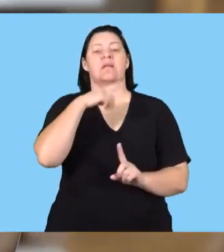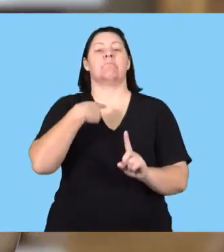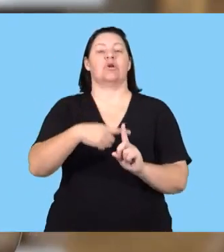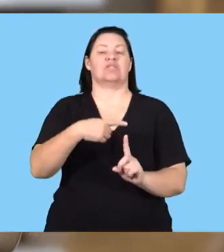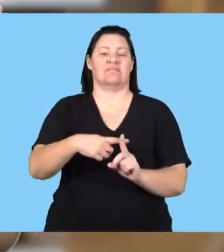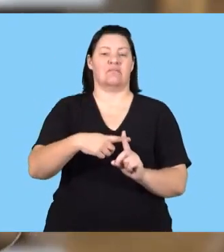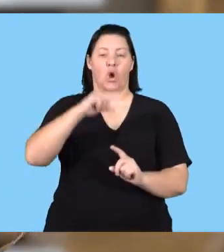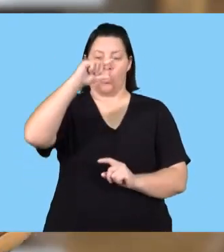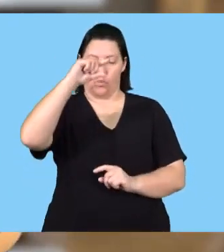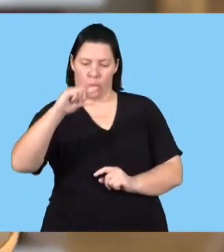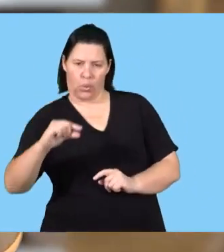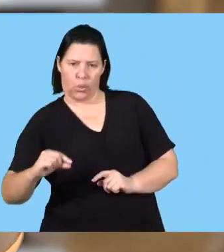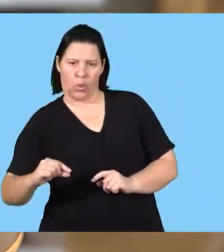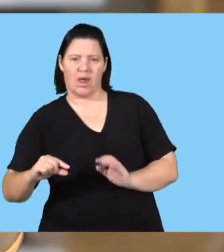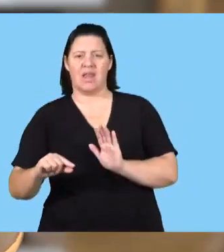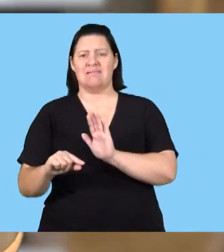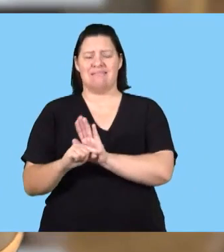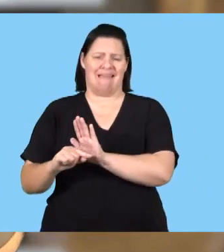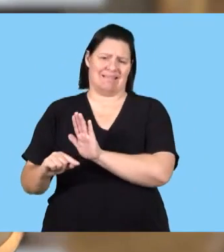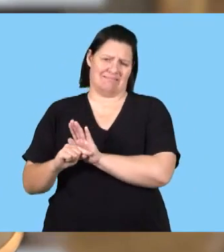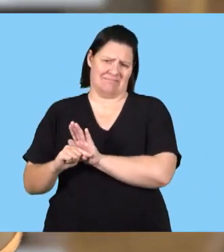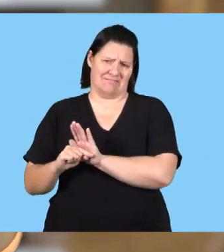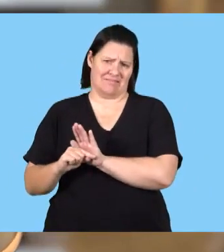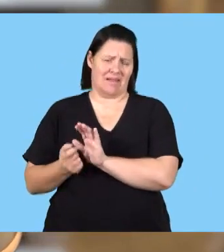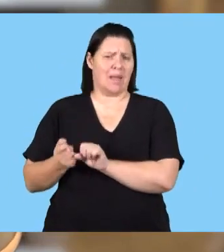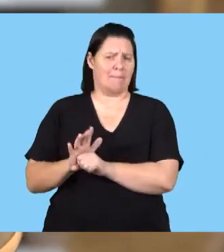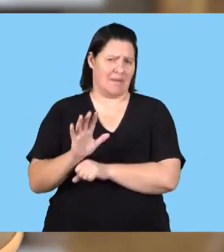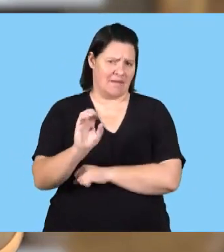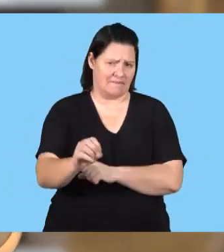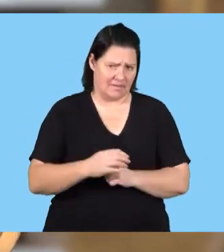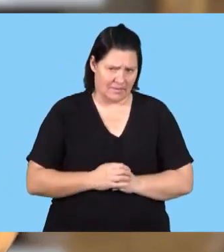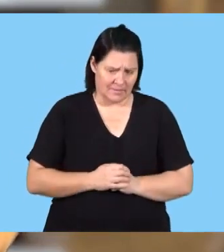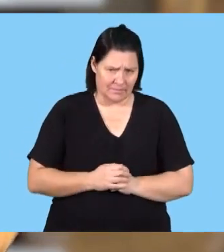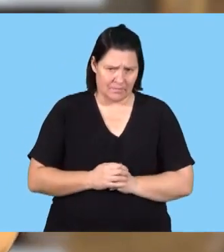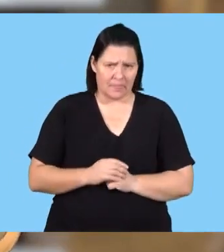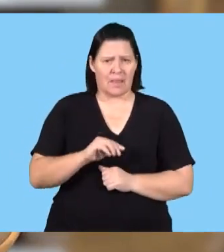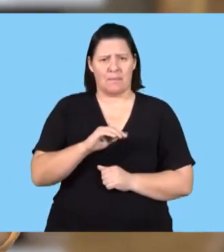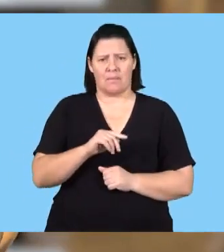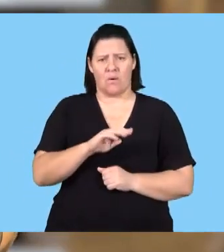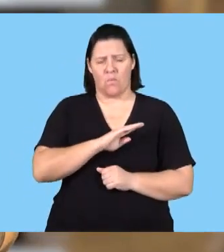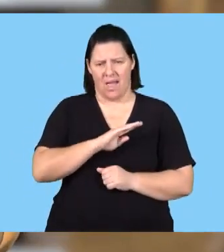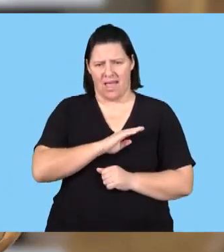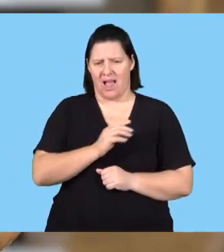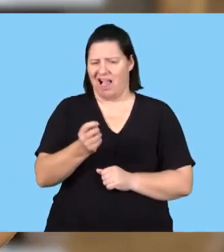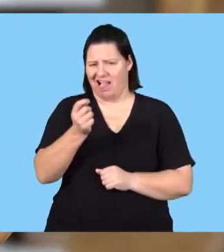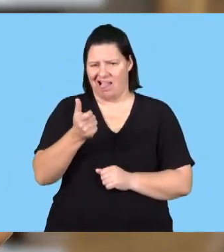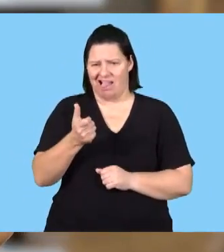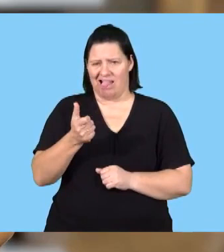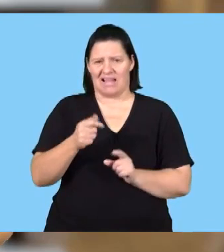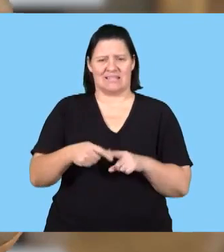positive impact it presents. And then if it is smaller, it presents that it was just